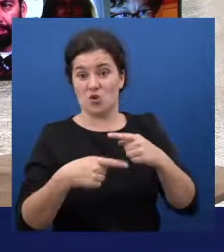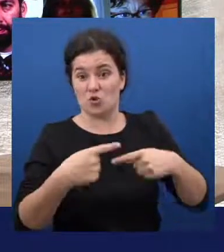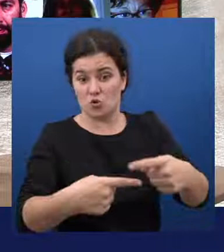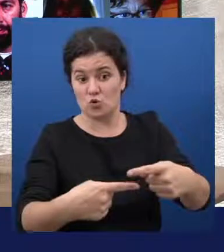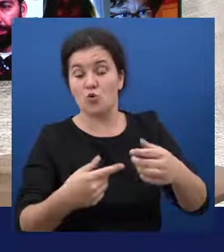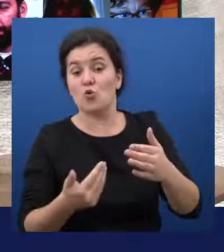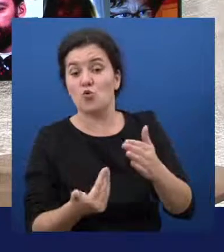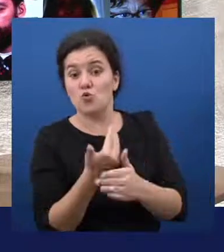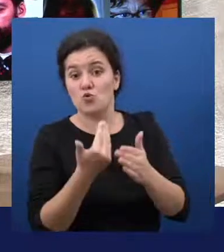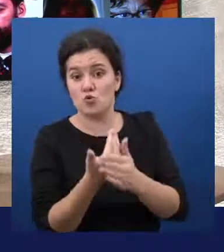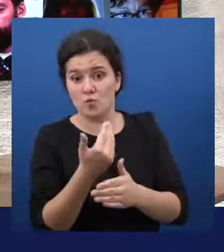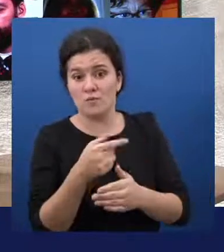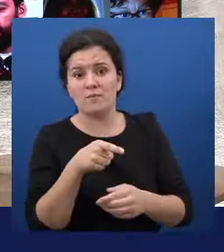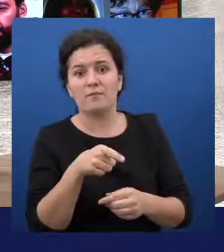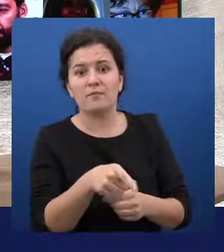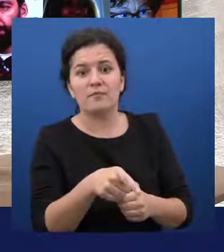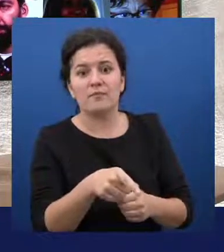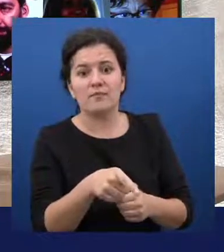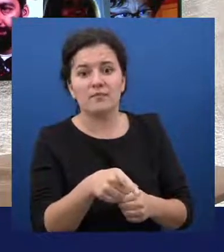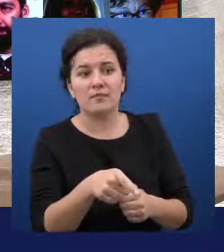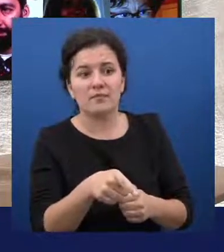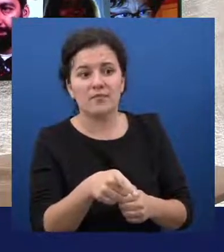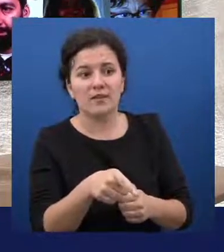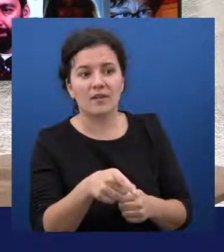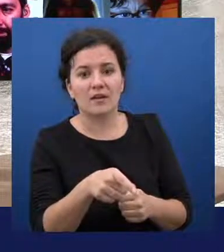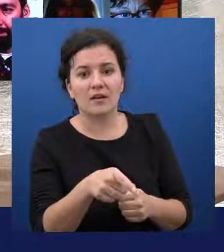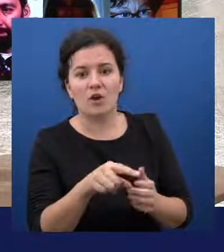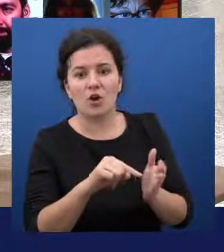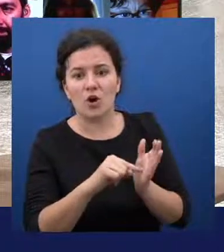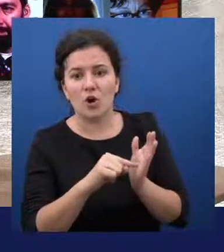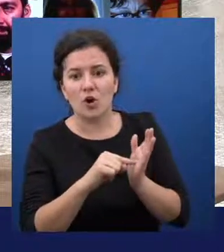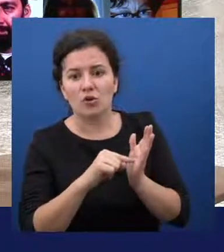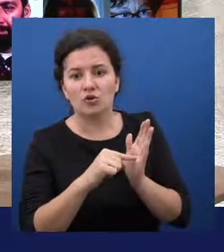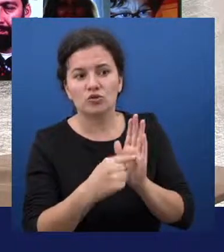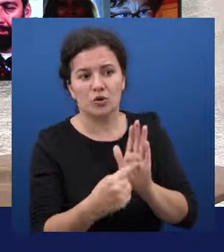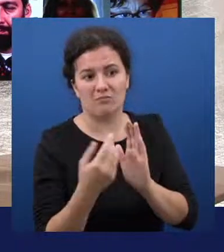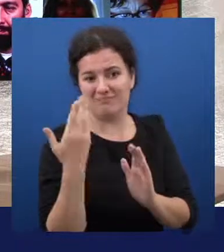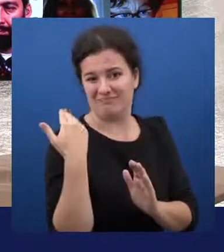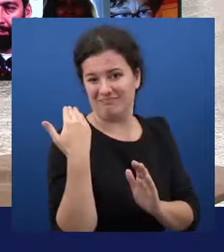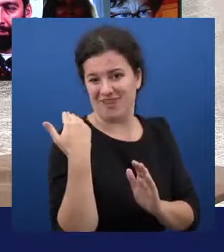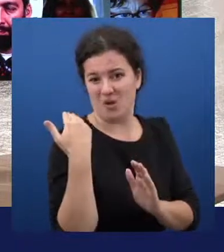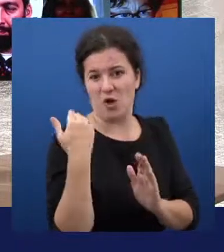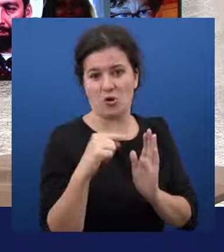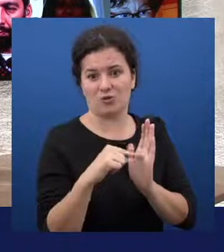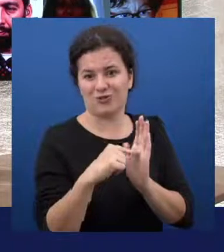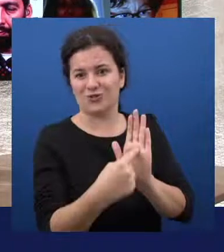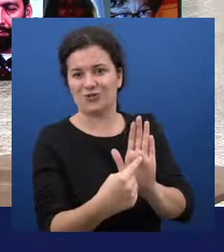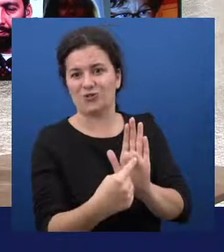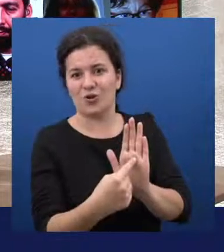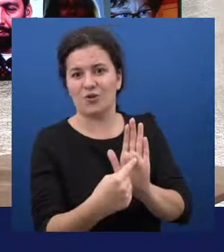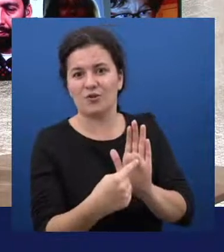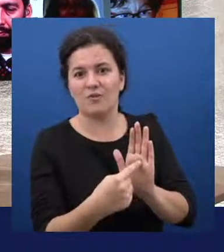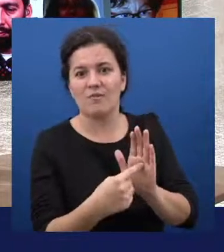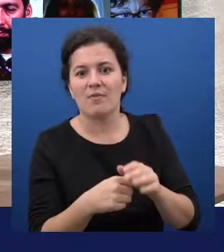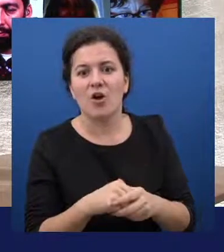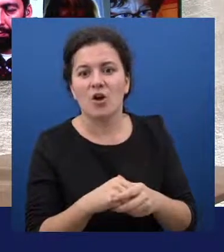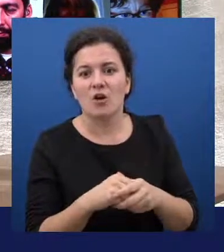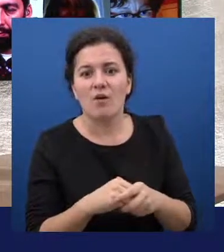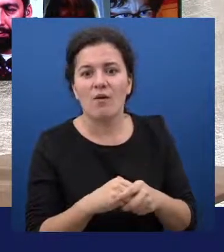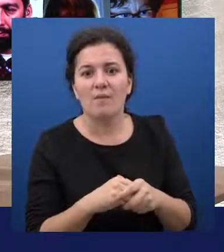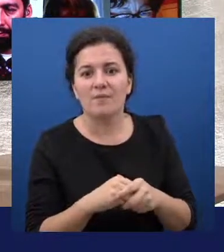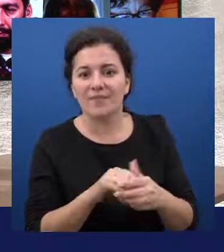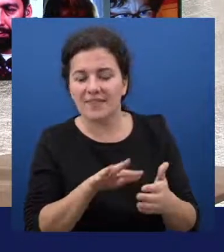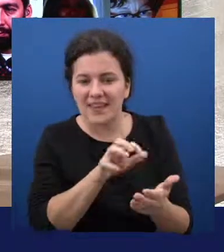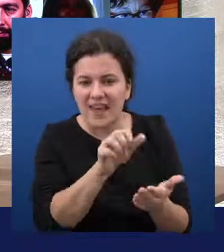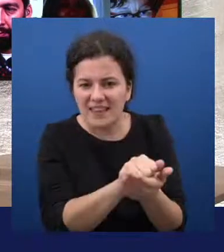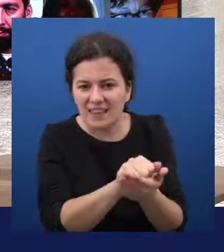the keynote just a couple of minutes ago, there was that Anomaly Detector service, and I think it's